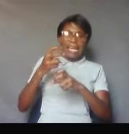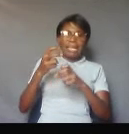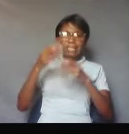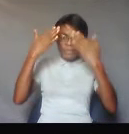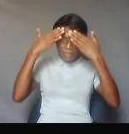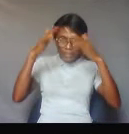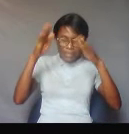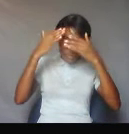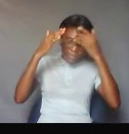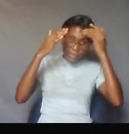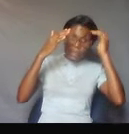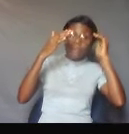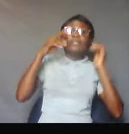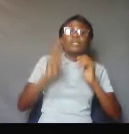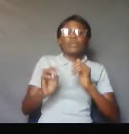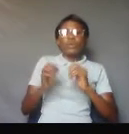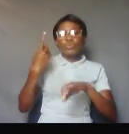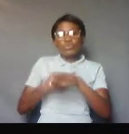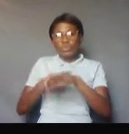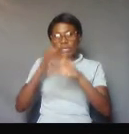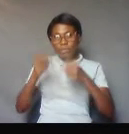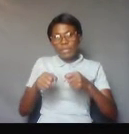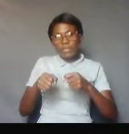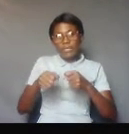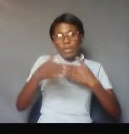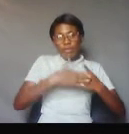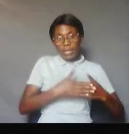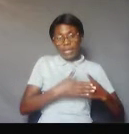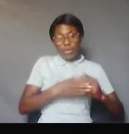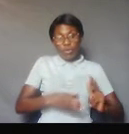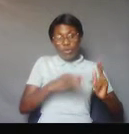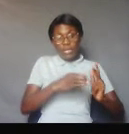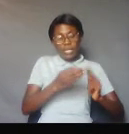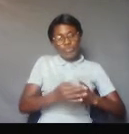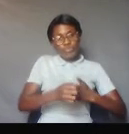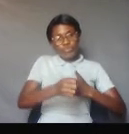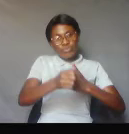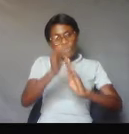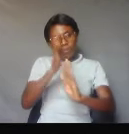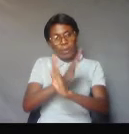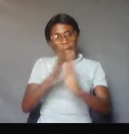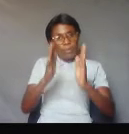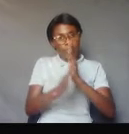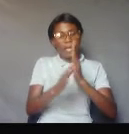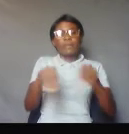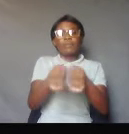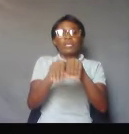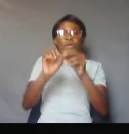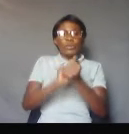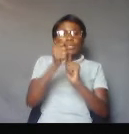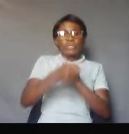in order to make change and to impact a landscape